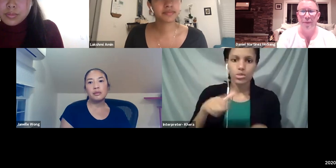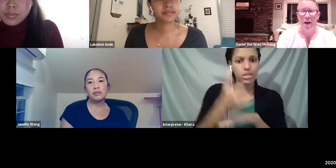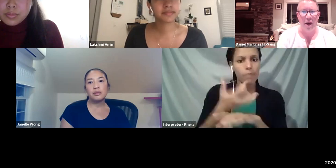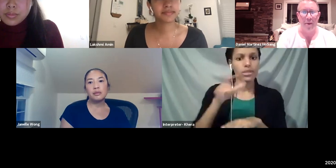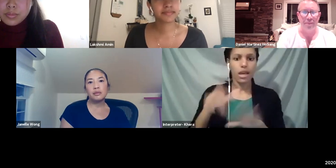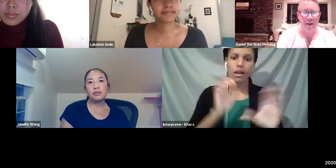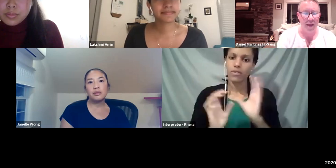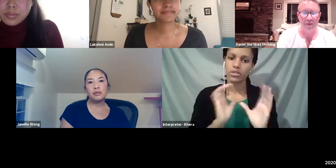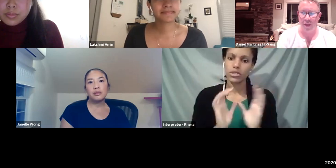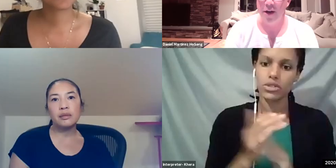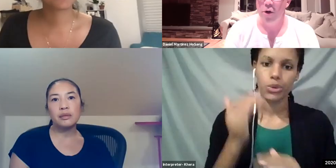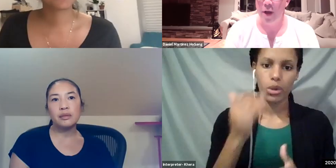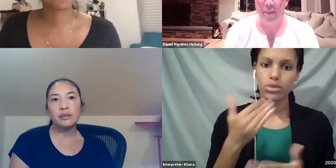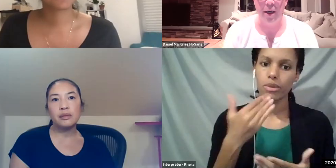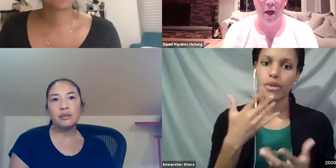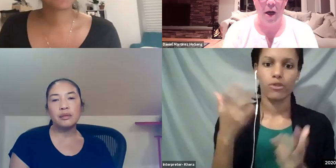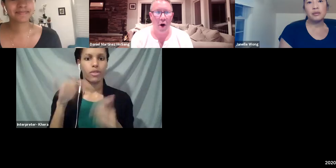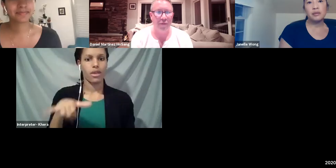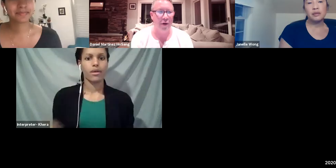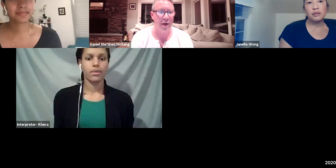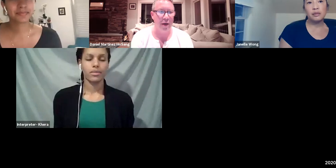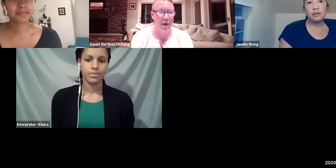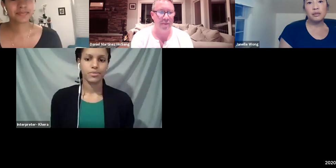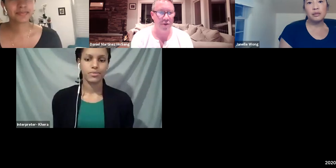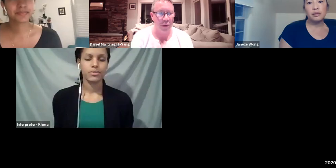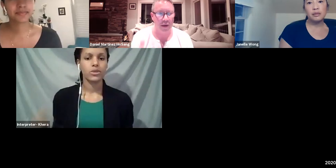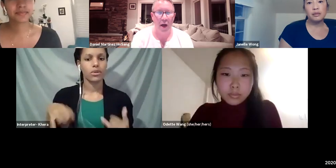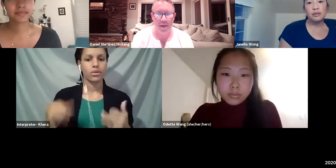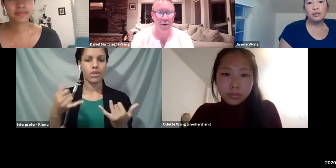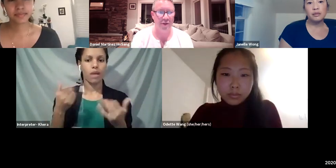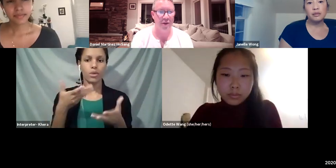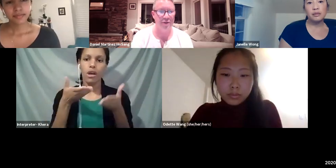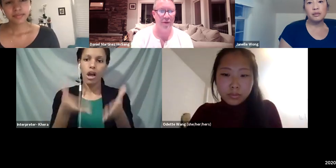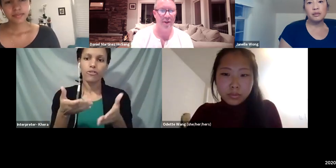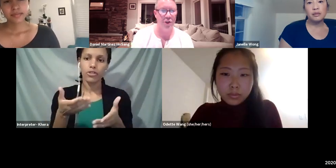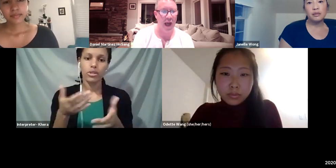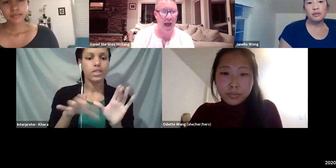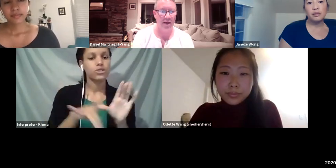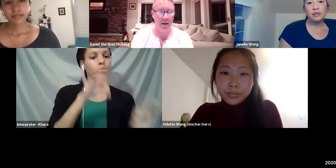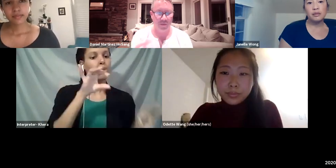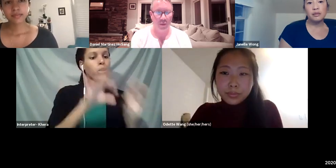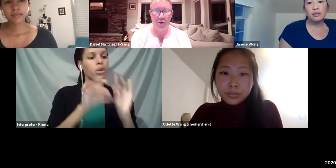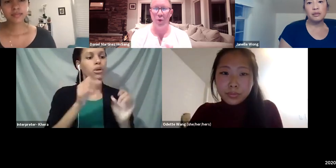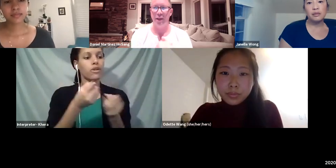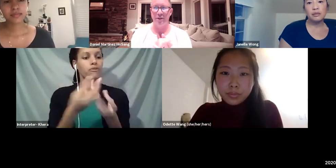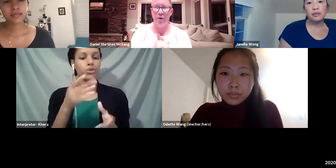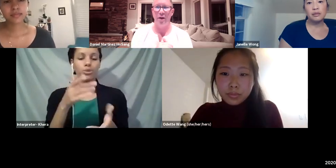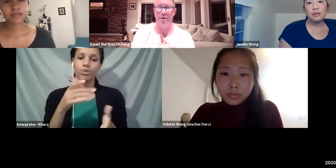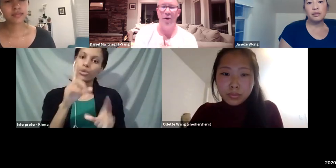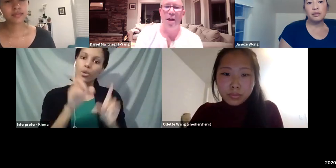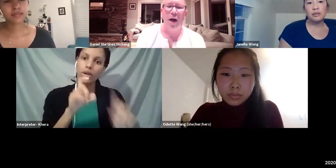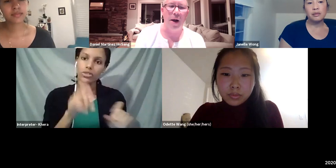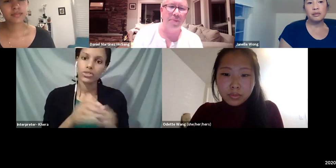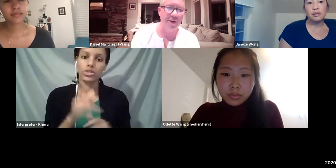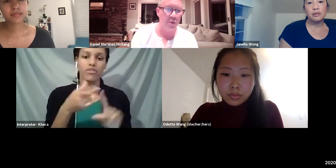So thanks for that. I'm gonna offer, just pull out a couple of the questions from the chat before we do one last round.